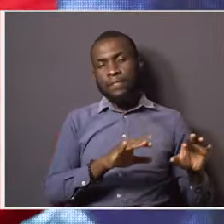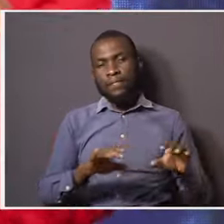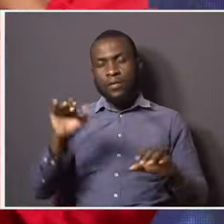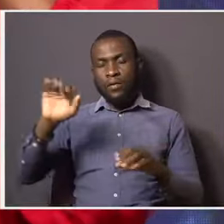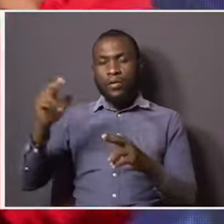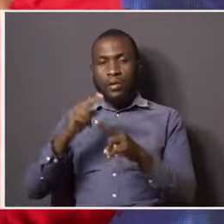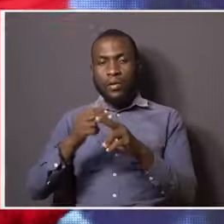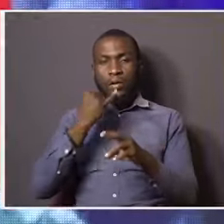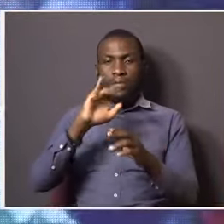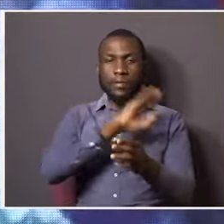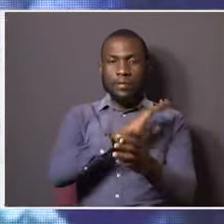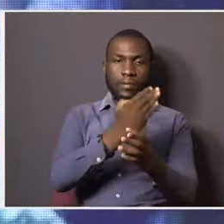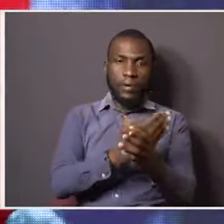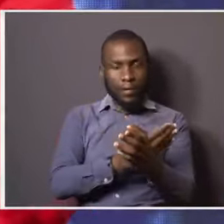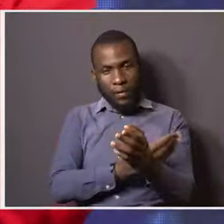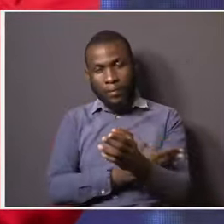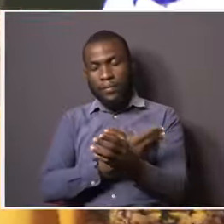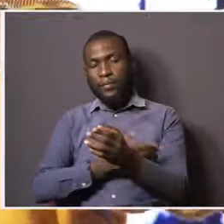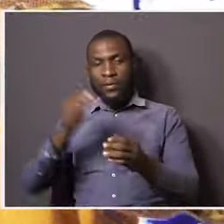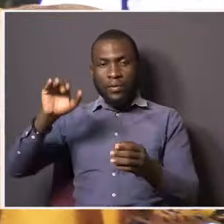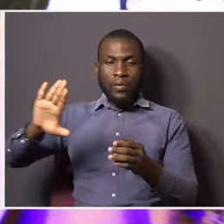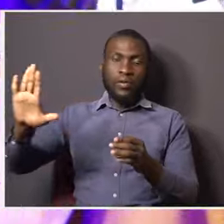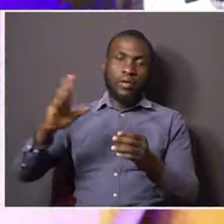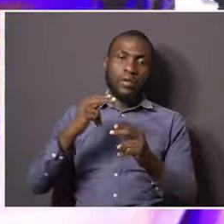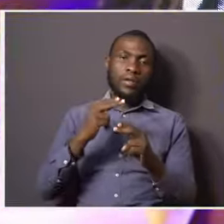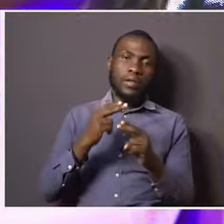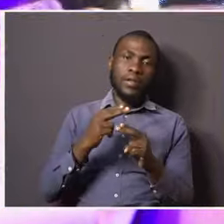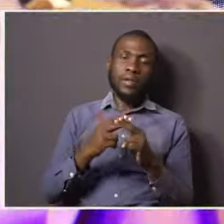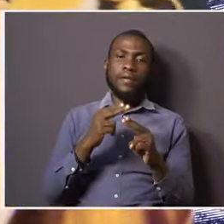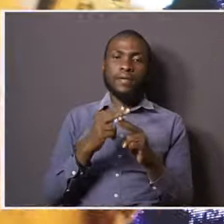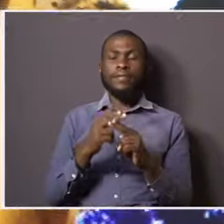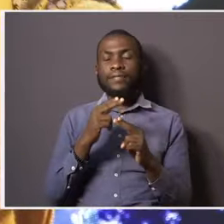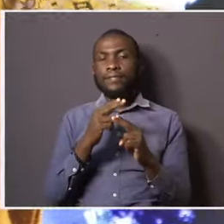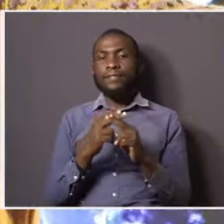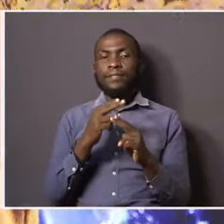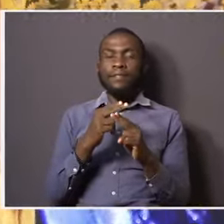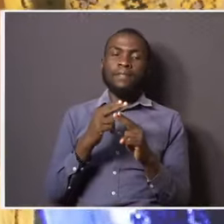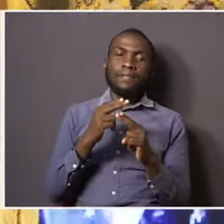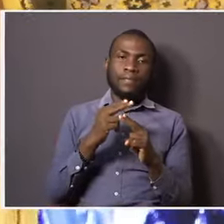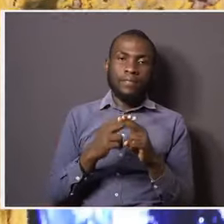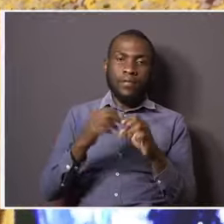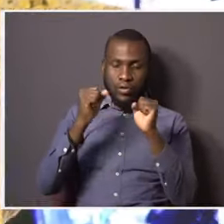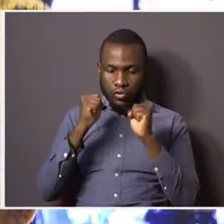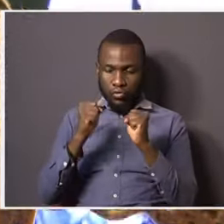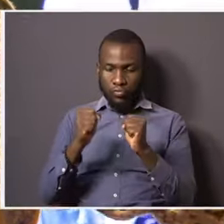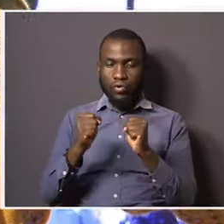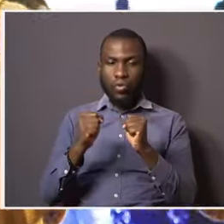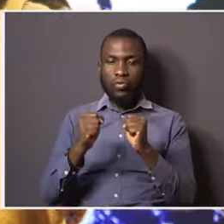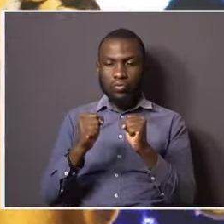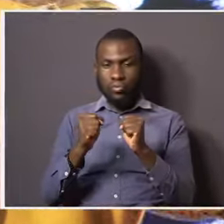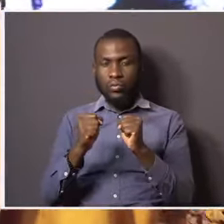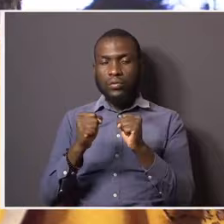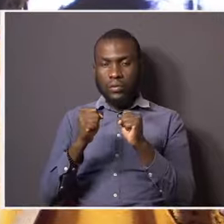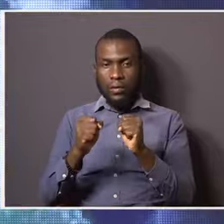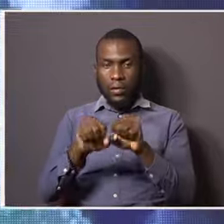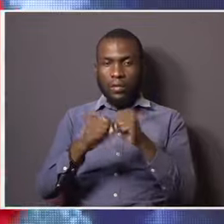Your name is my life. Your name is my life. You break every stronghold. You shine